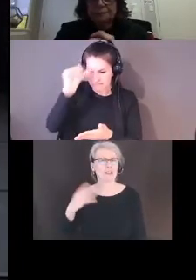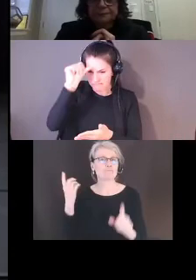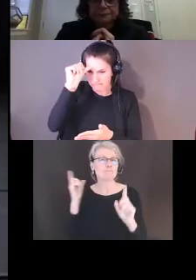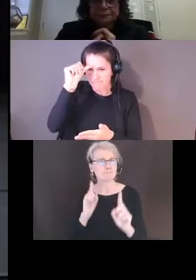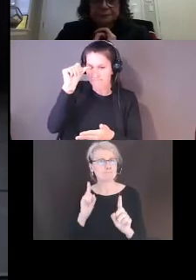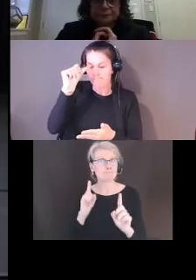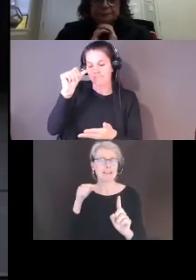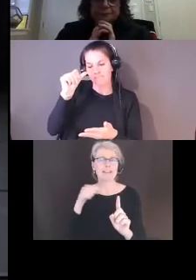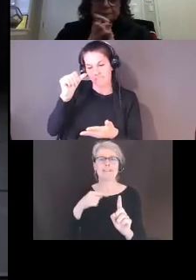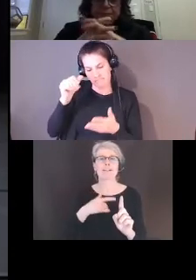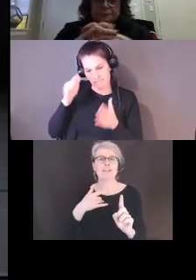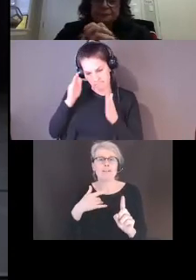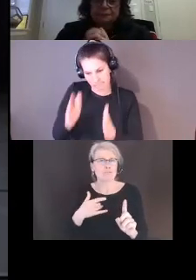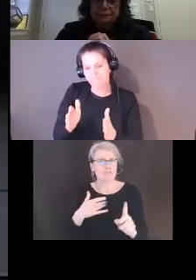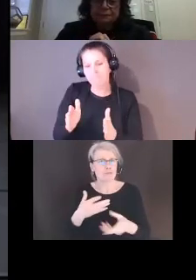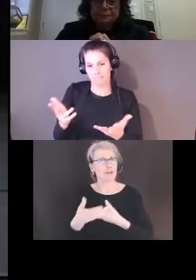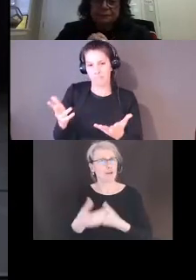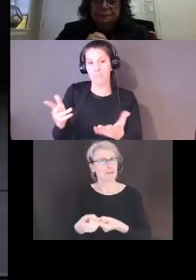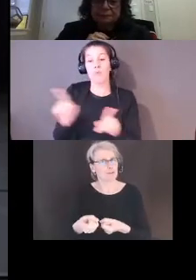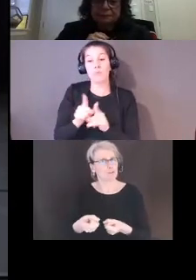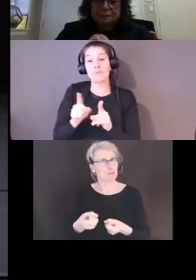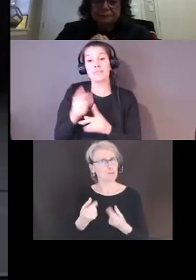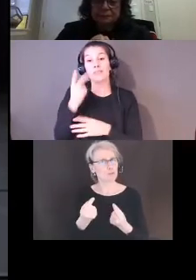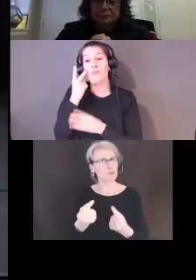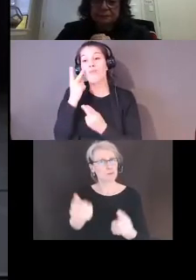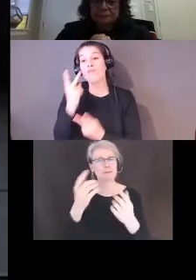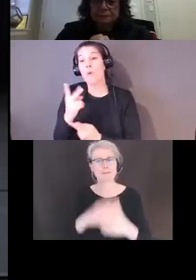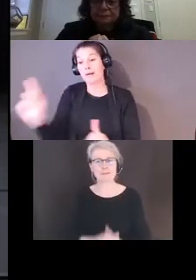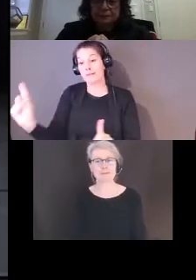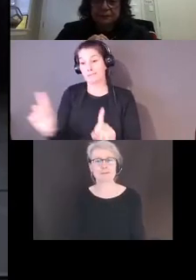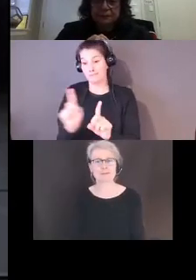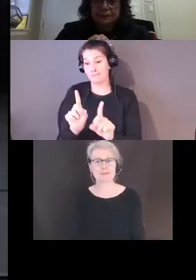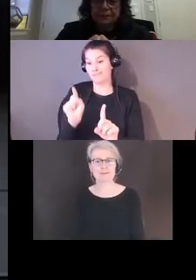confident in what they're doing.